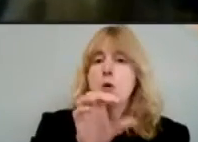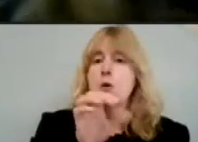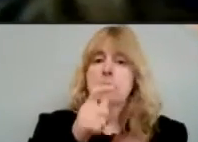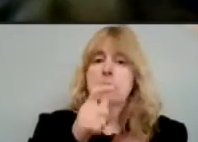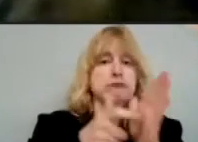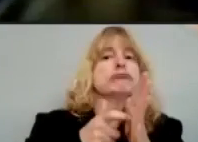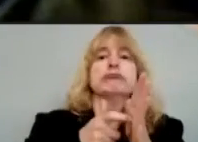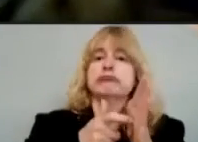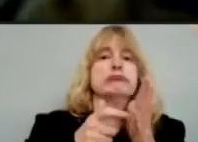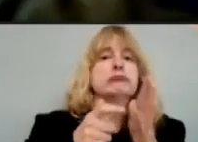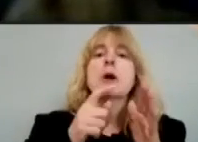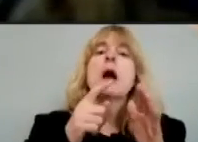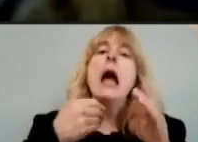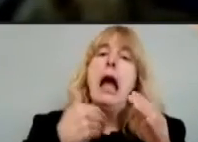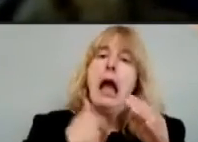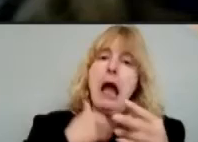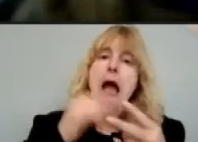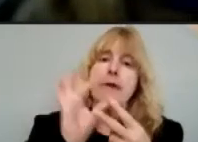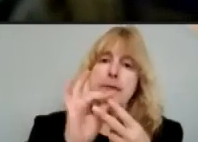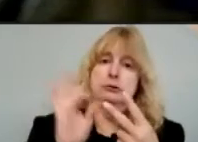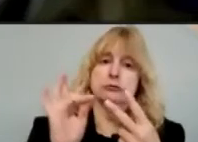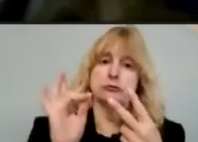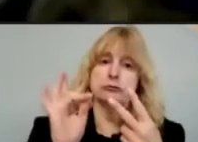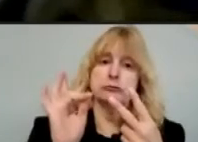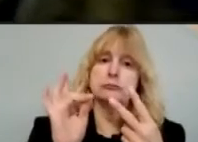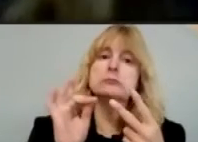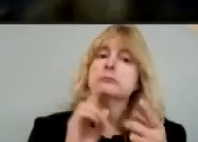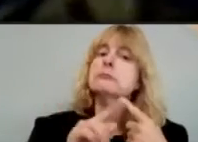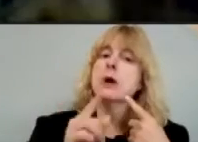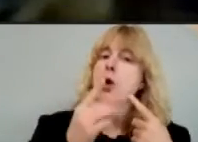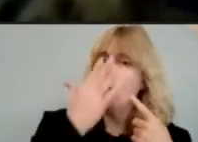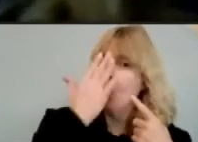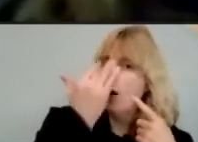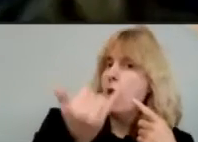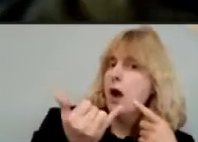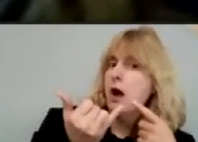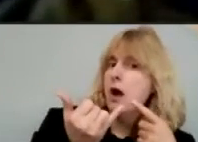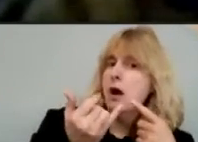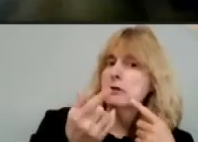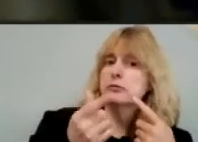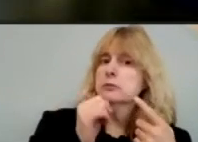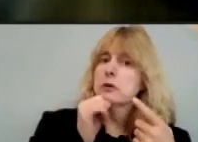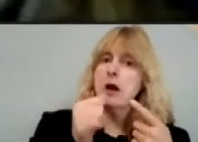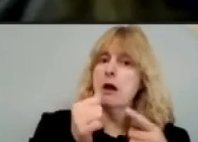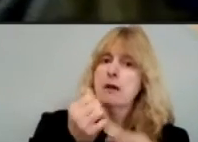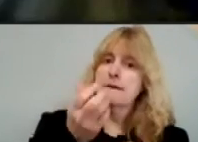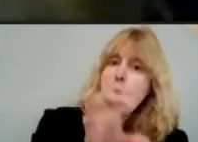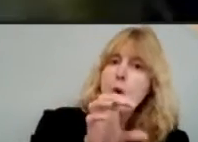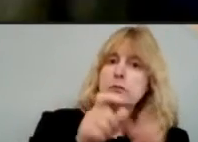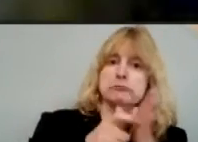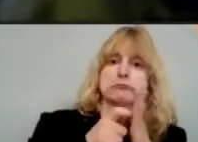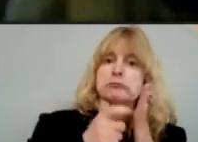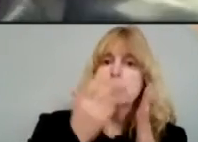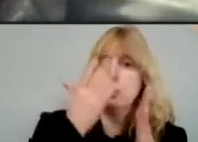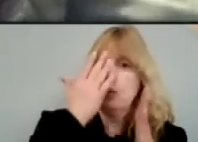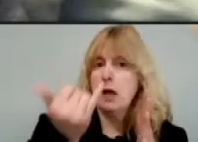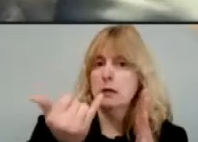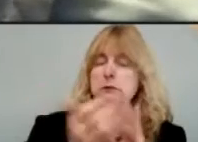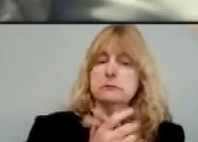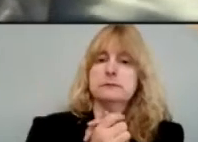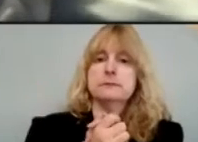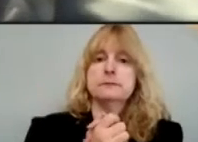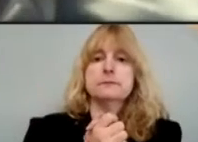mandatory. Do you want to expand at all around why you may or may not make it mandatory? Yeah.